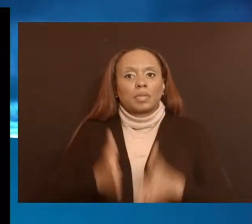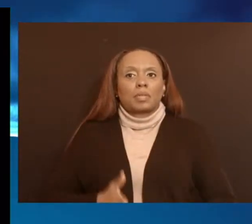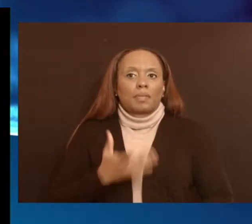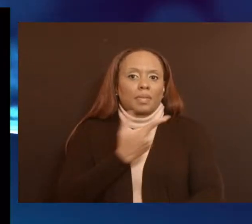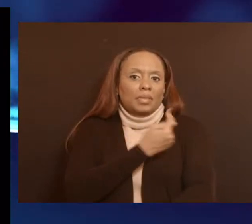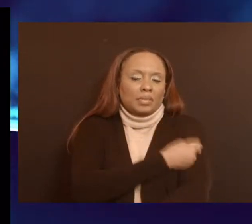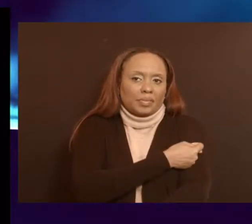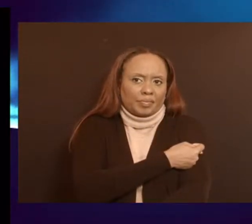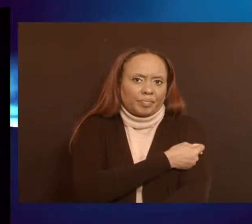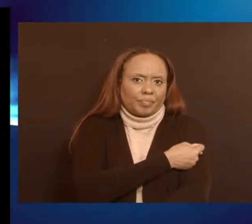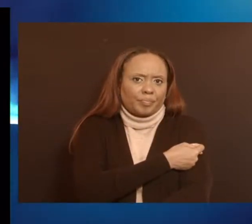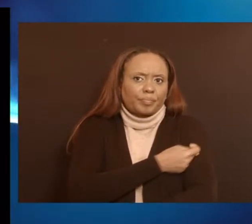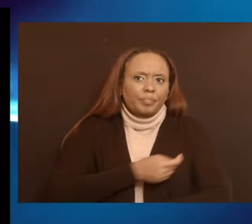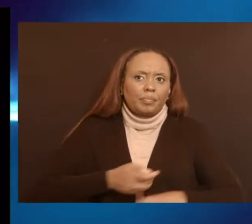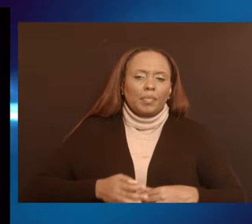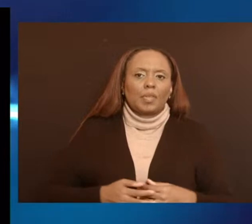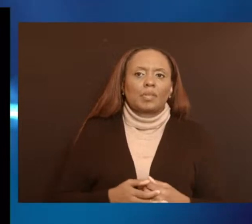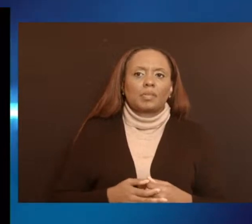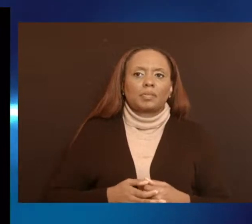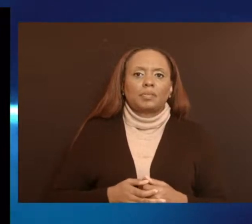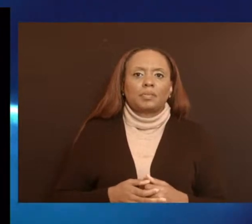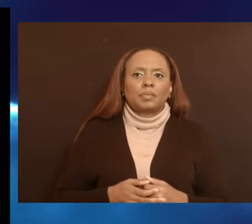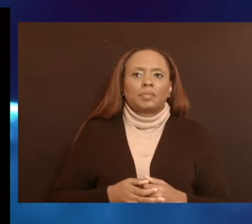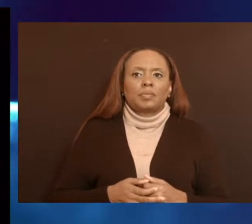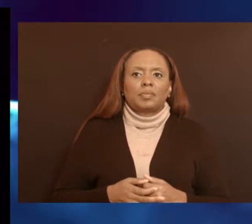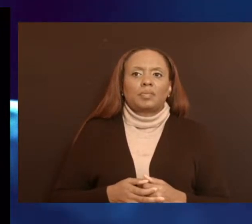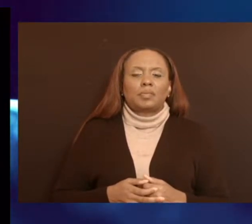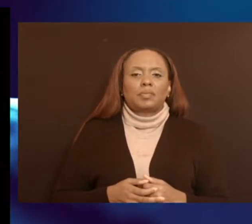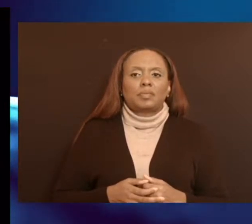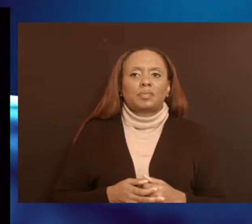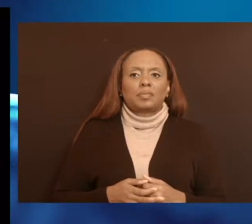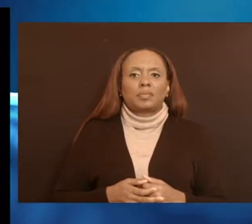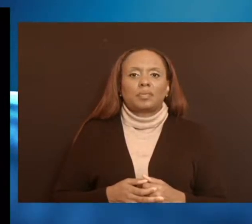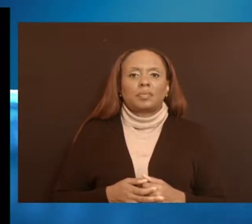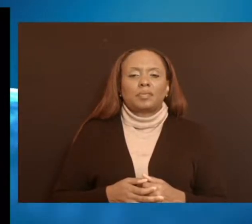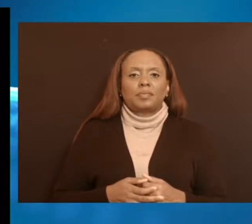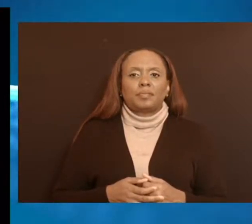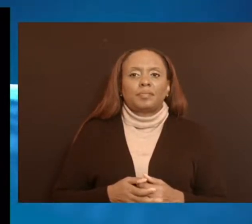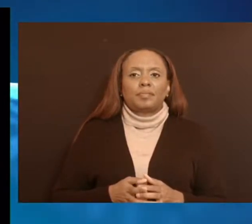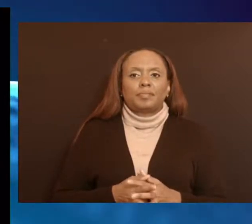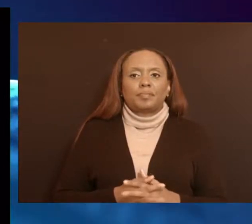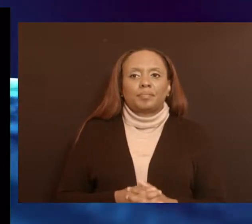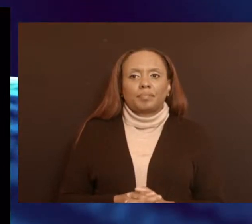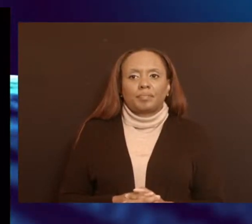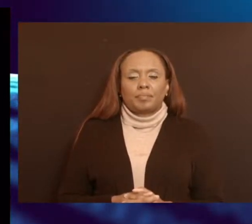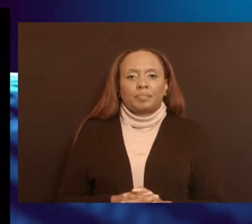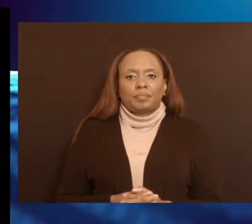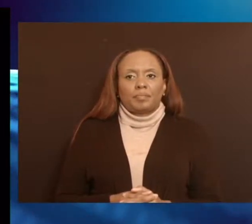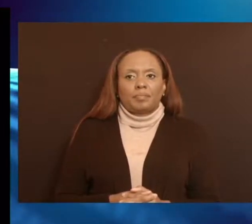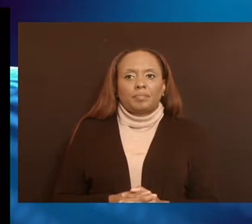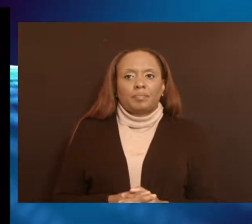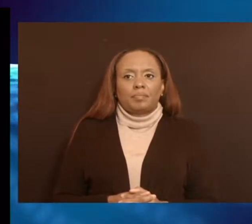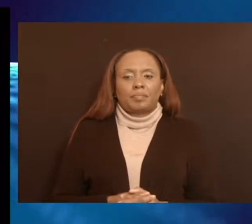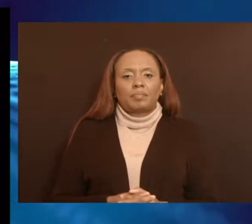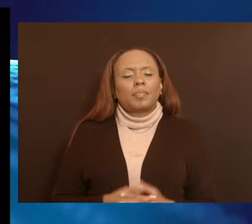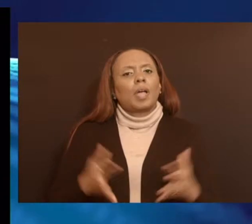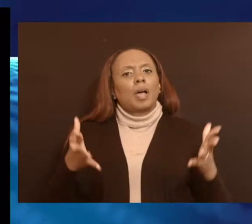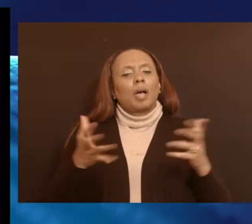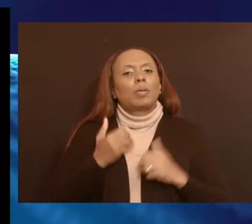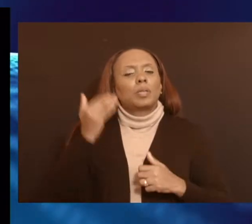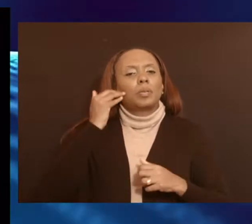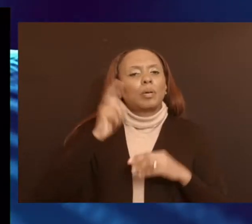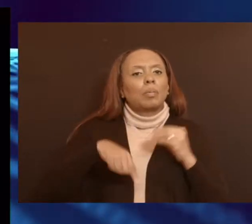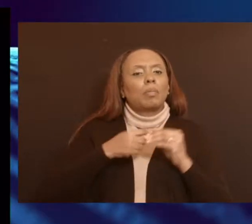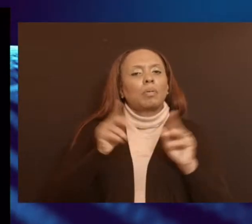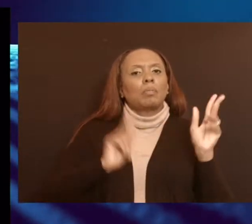I'm first wondering, what has the response been from those who had their first dose in terms of going back for the second dose? And